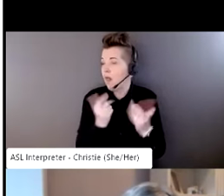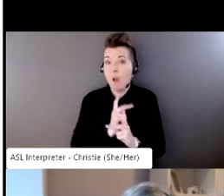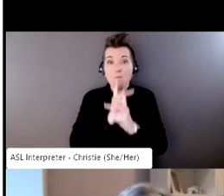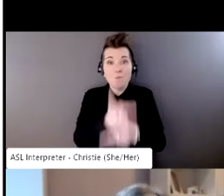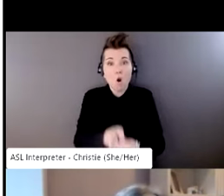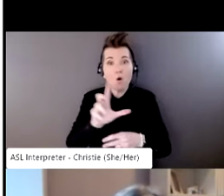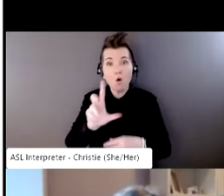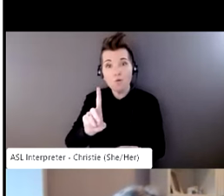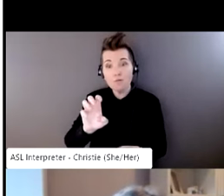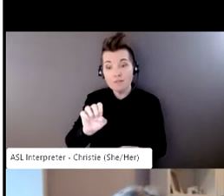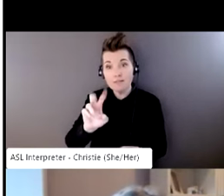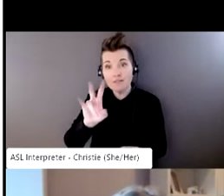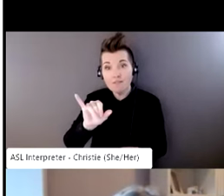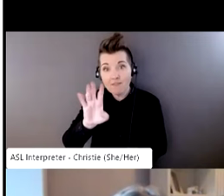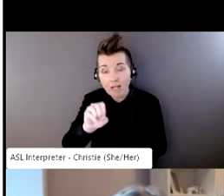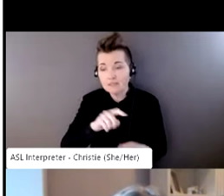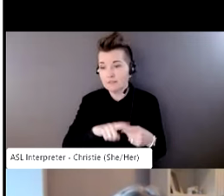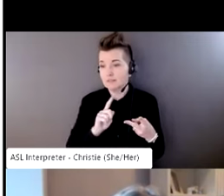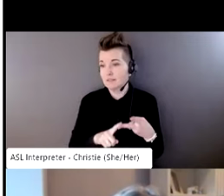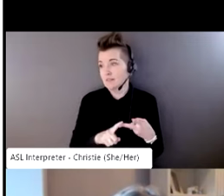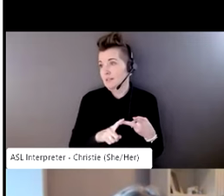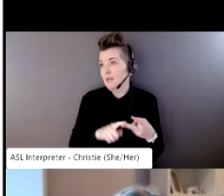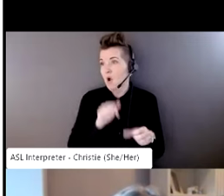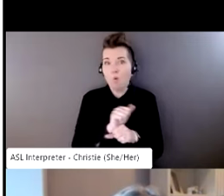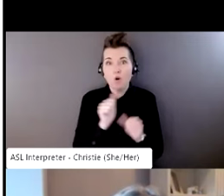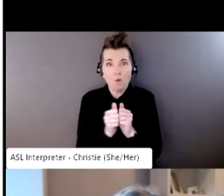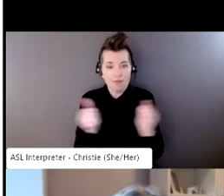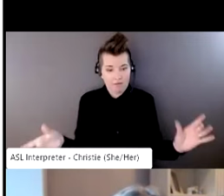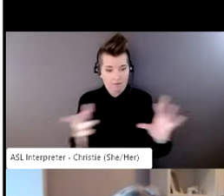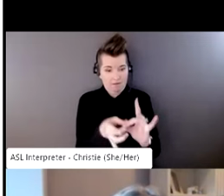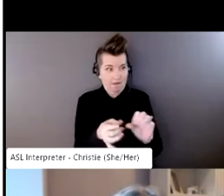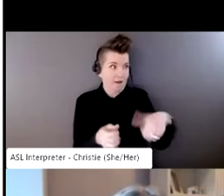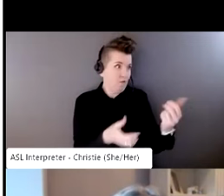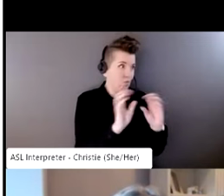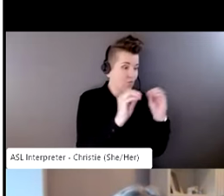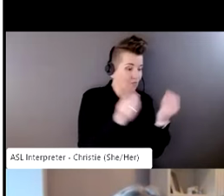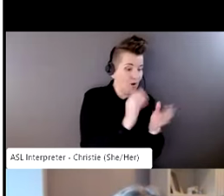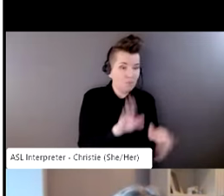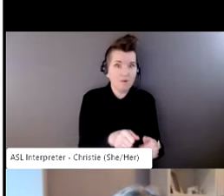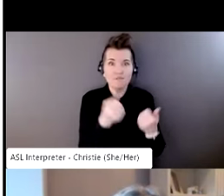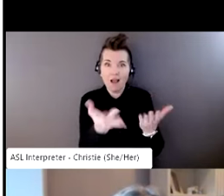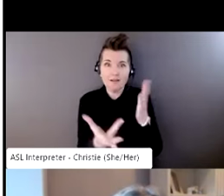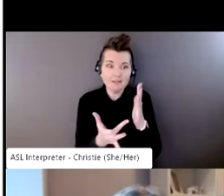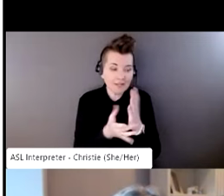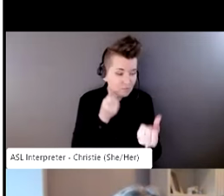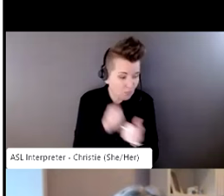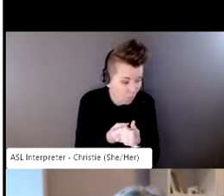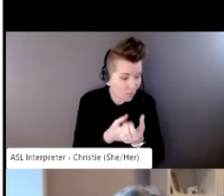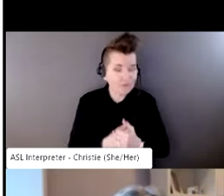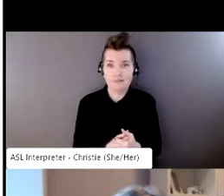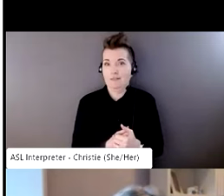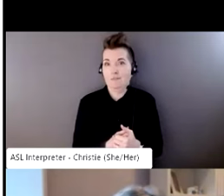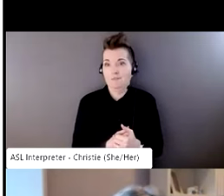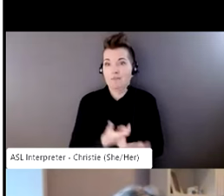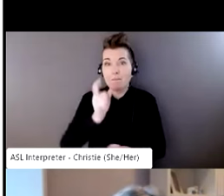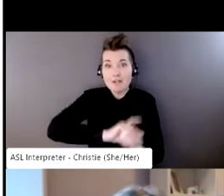organization to offer this kind of tech support and mentorship. So maybe you